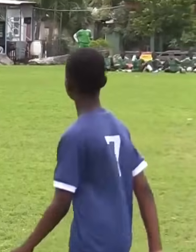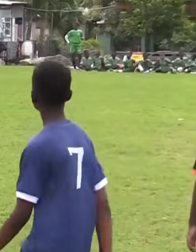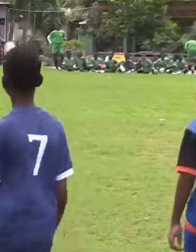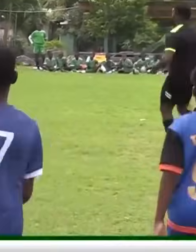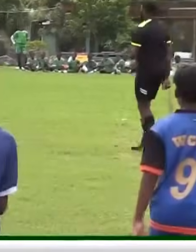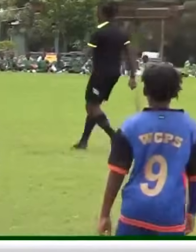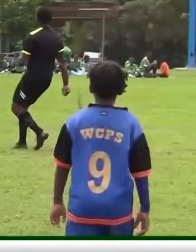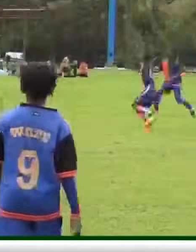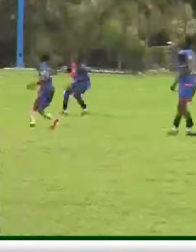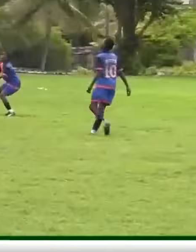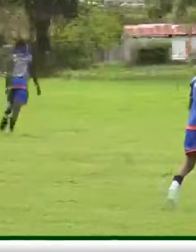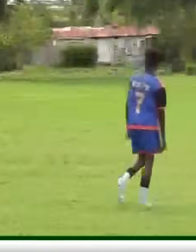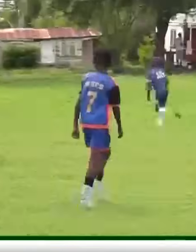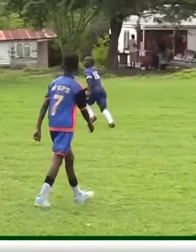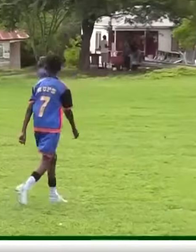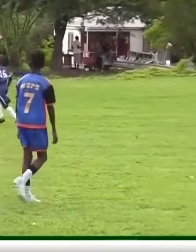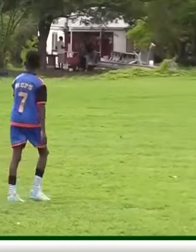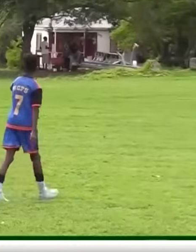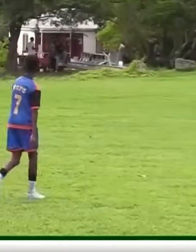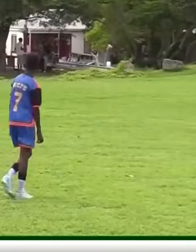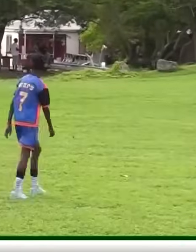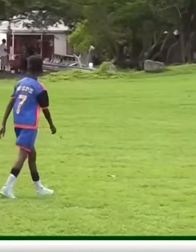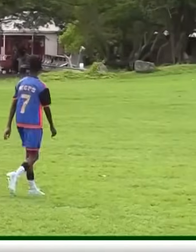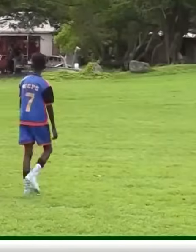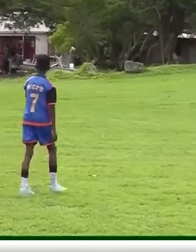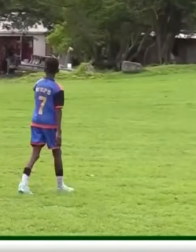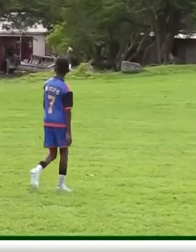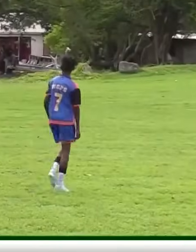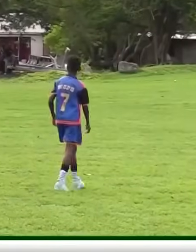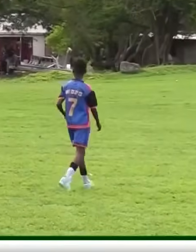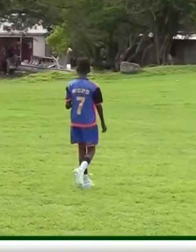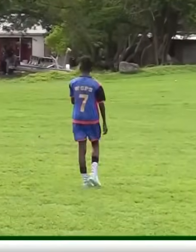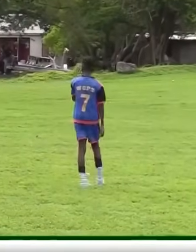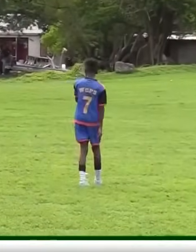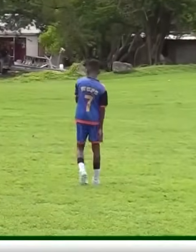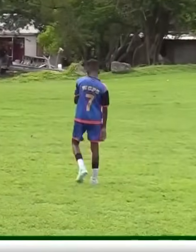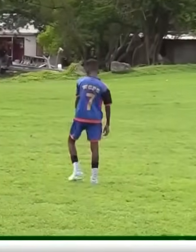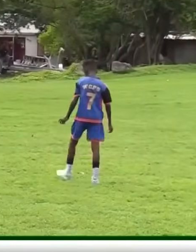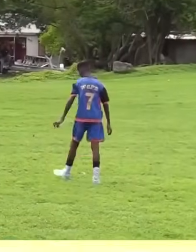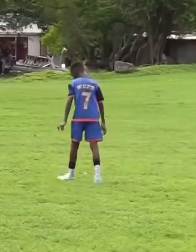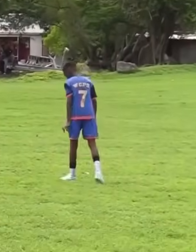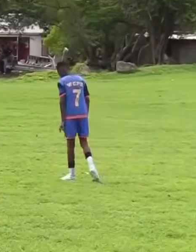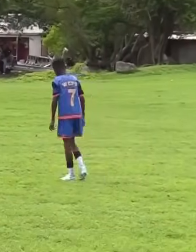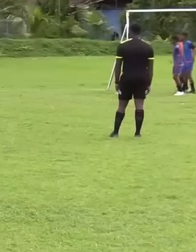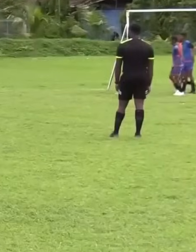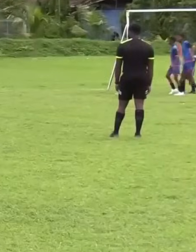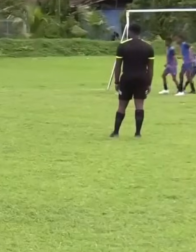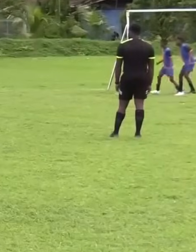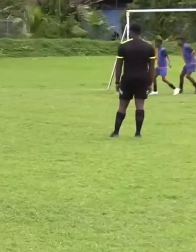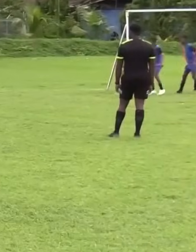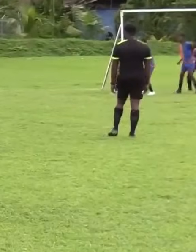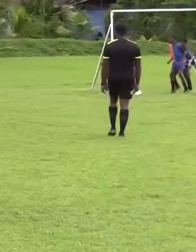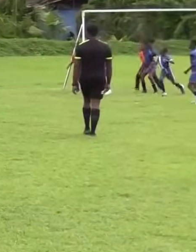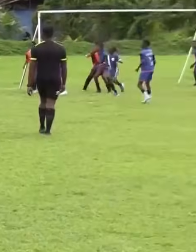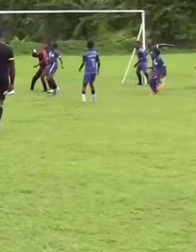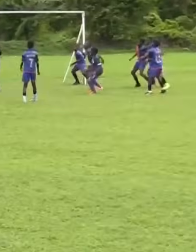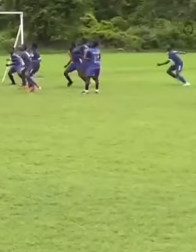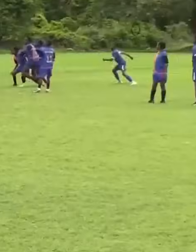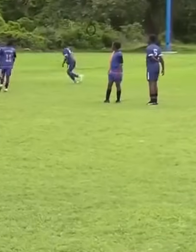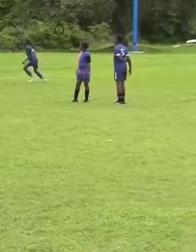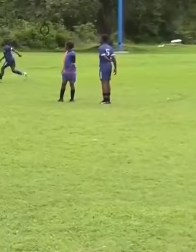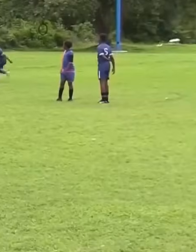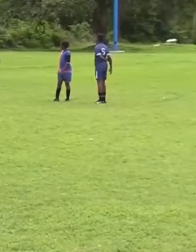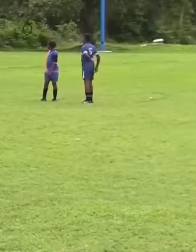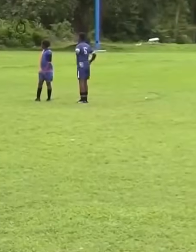Wilkie Cumberbatch in blue and orange were up against George Lamming in our first match. 8 minutes of play, George Lamming with